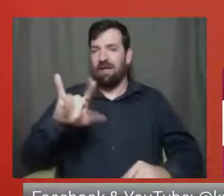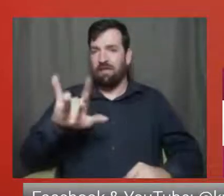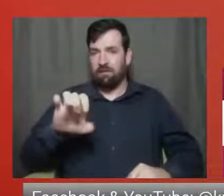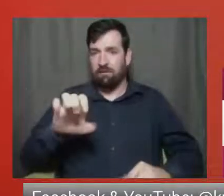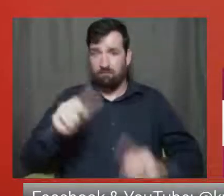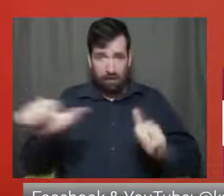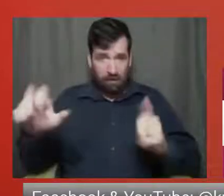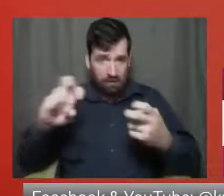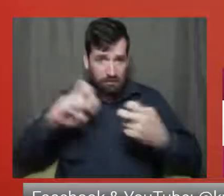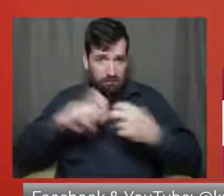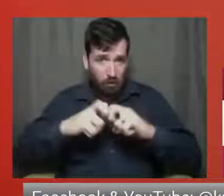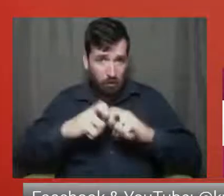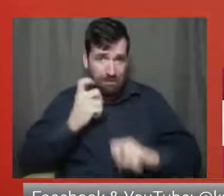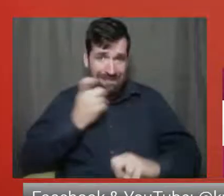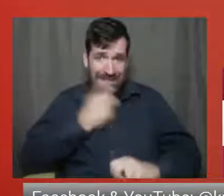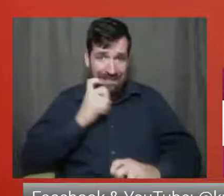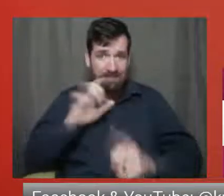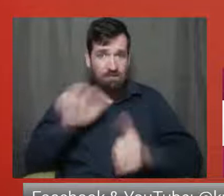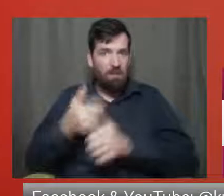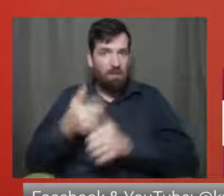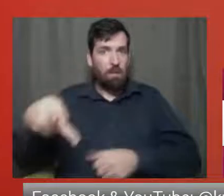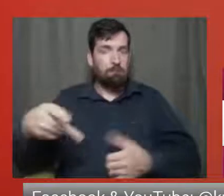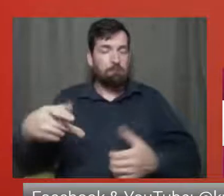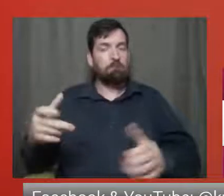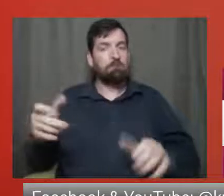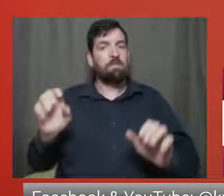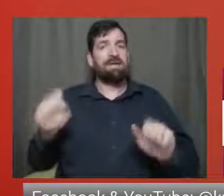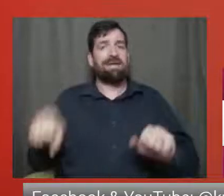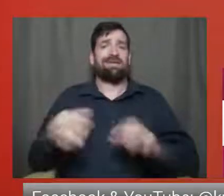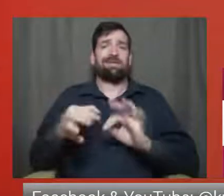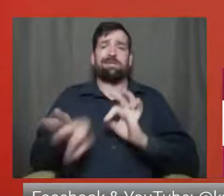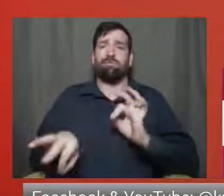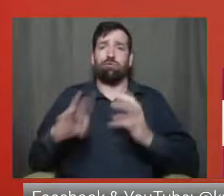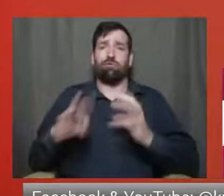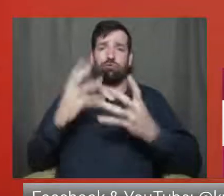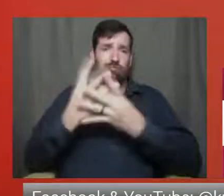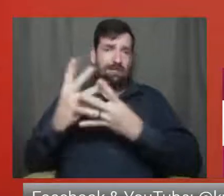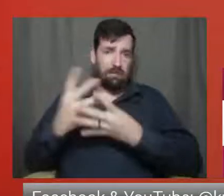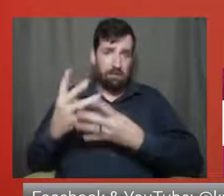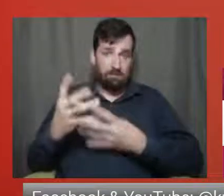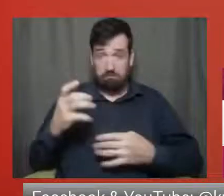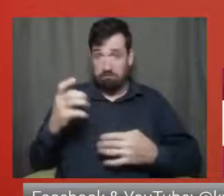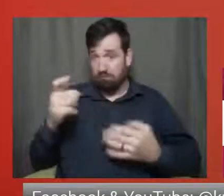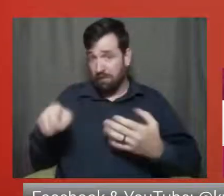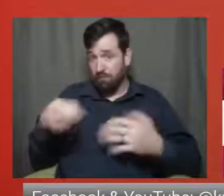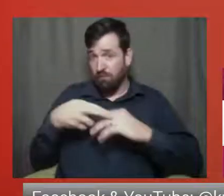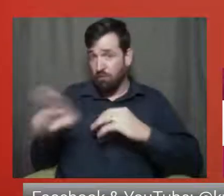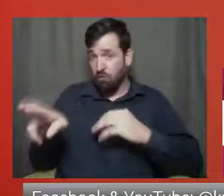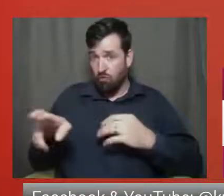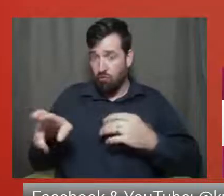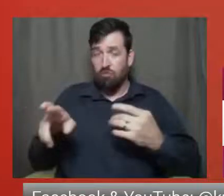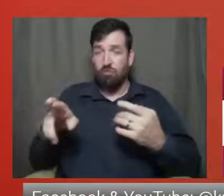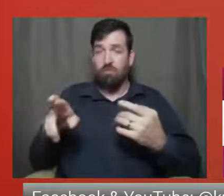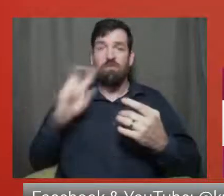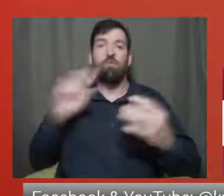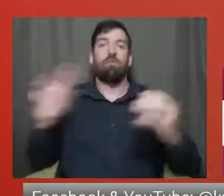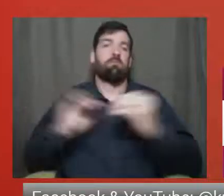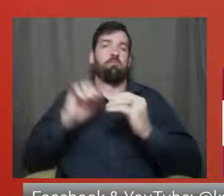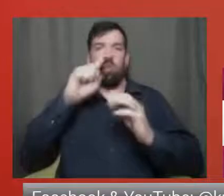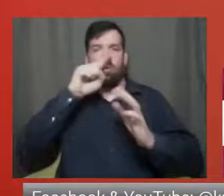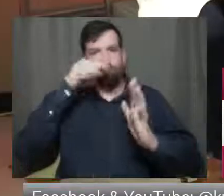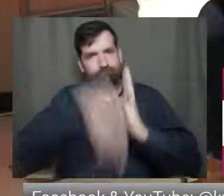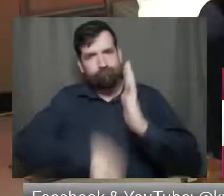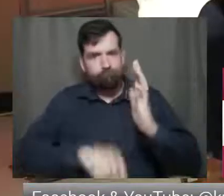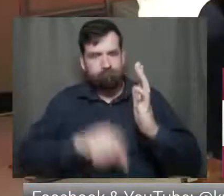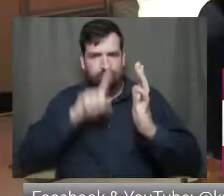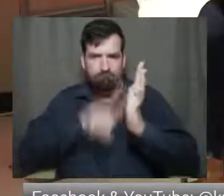is a follow-up question. And that can be just a simple screening to see if we need to refer them on to get further evaluation. I want to ask both of you, but I'll